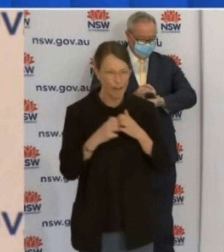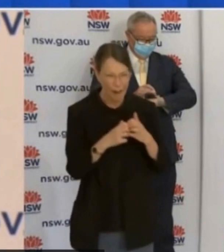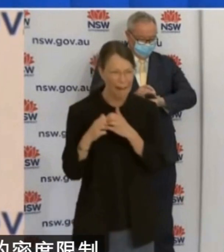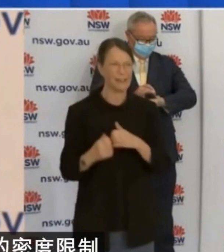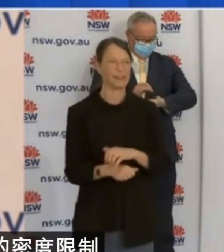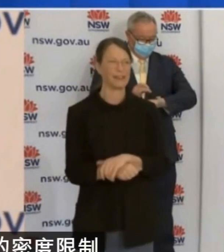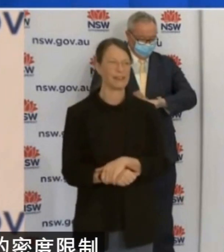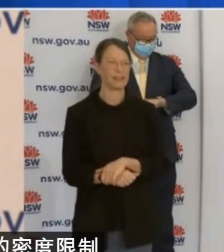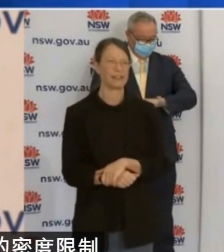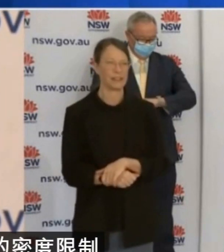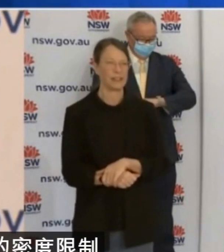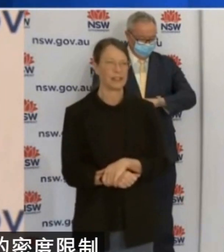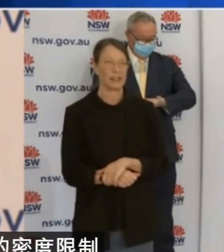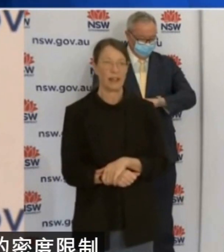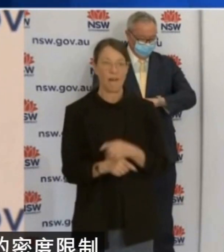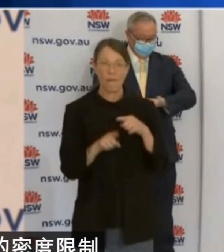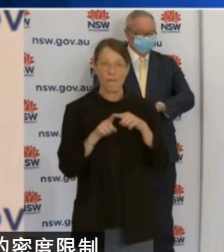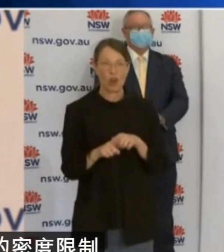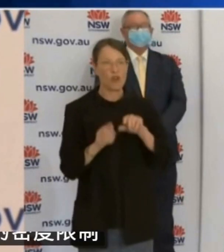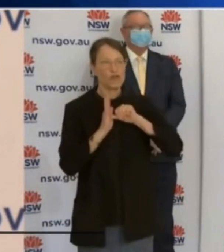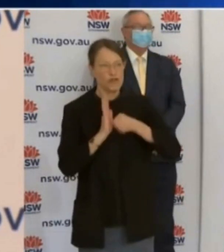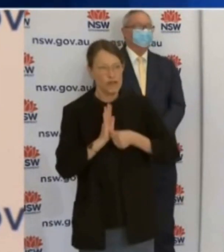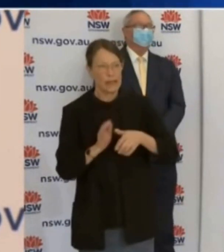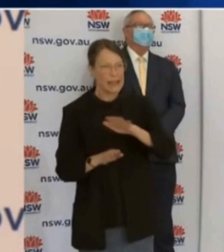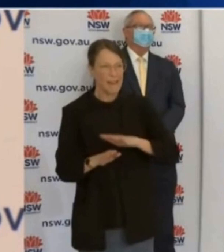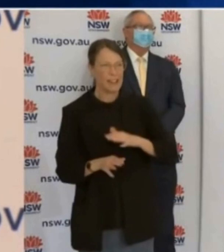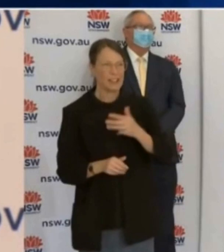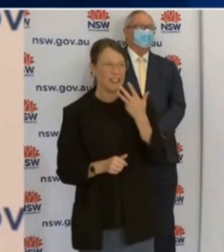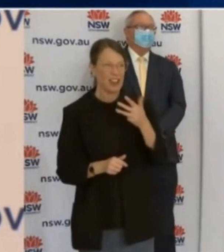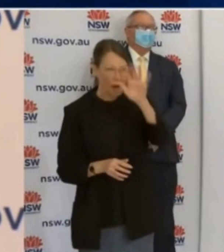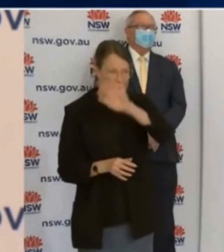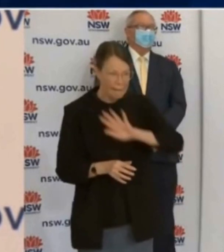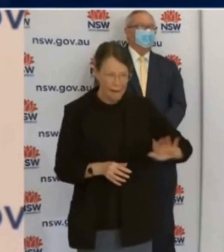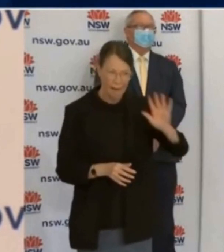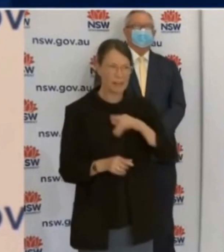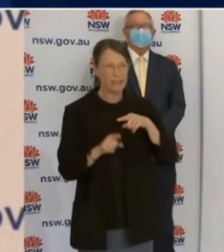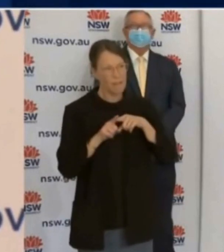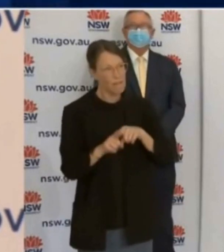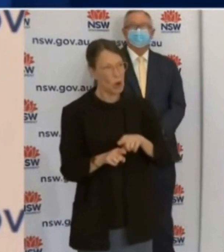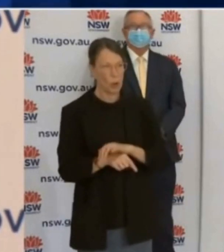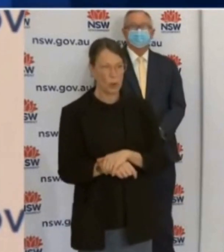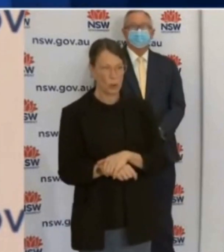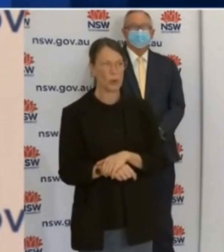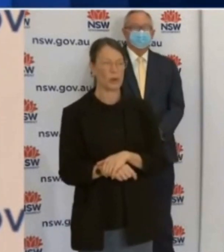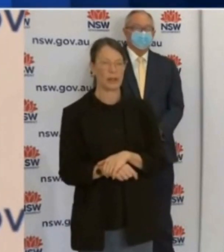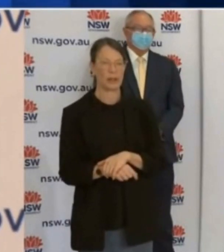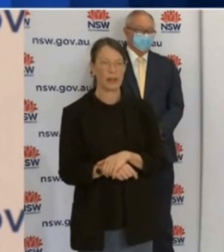if you're in those affected communities, and also for people outside, not going into those affected communities.